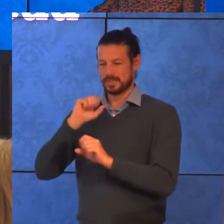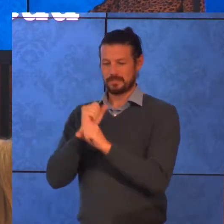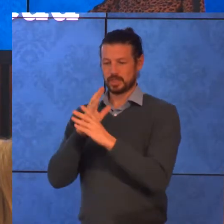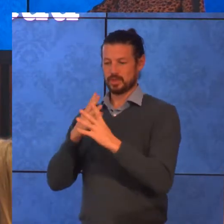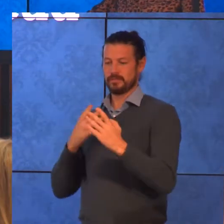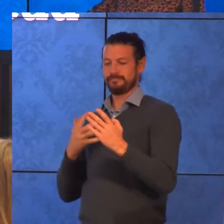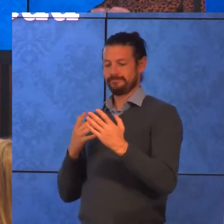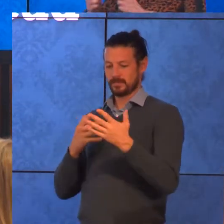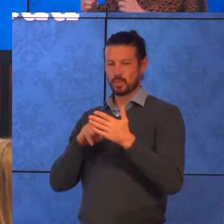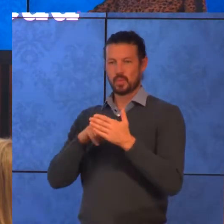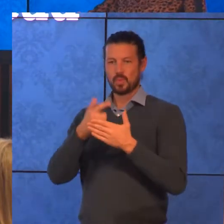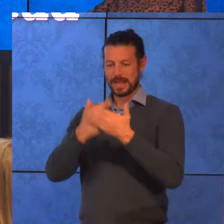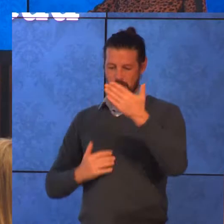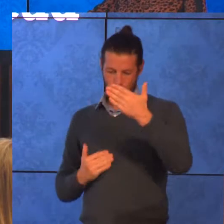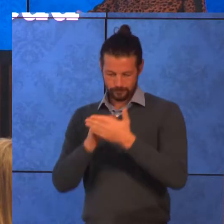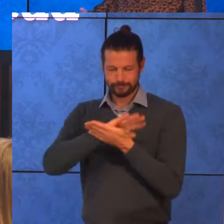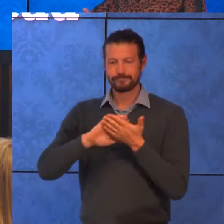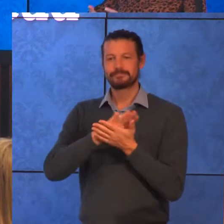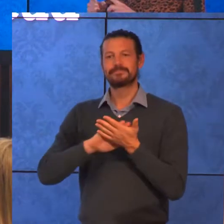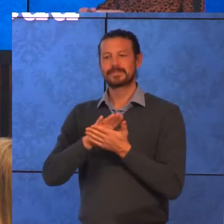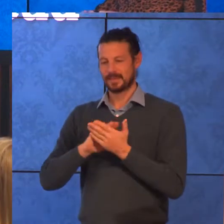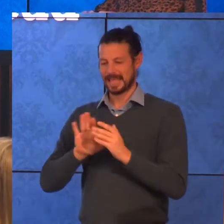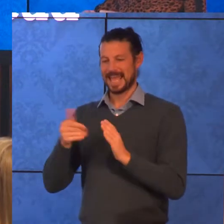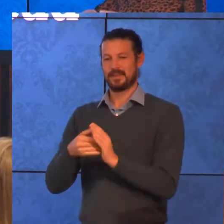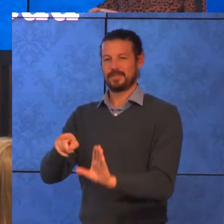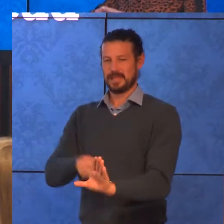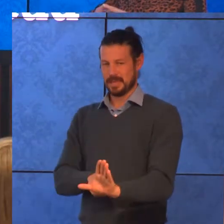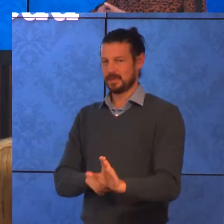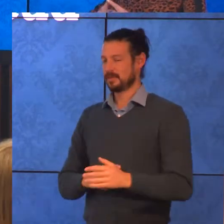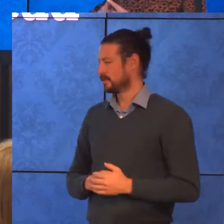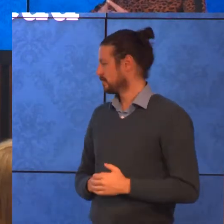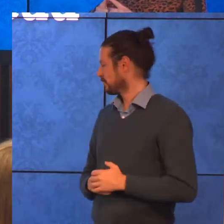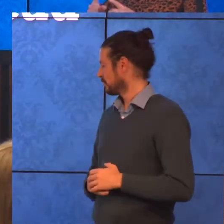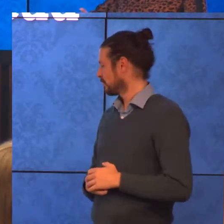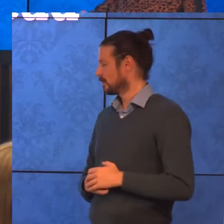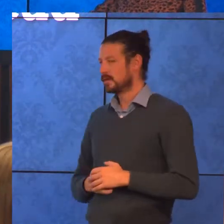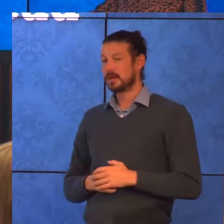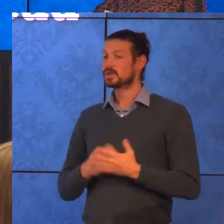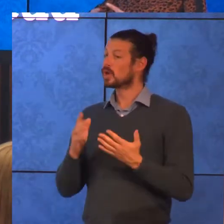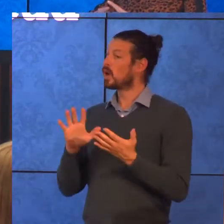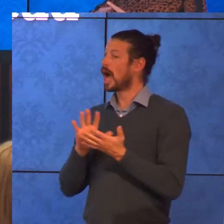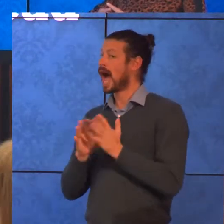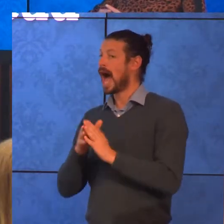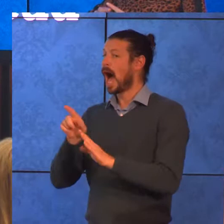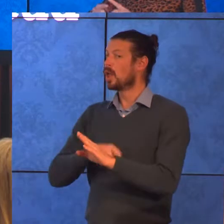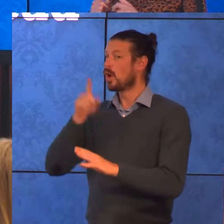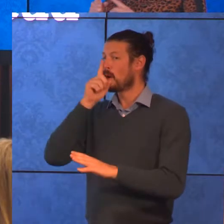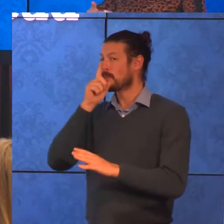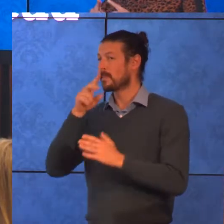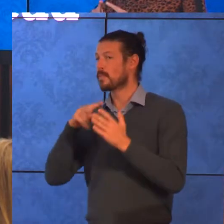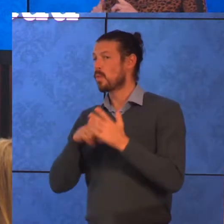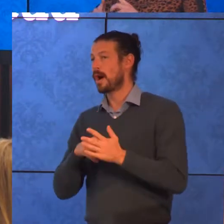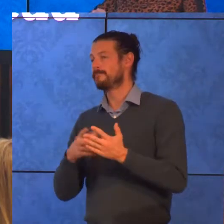the year within reasonable timeframes. So to answer the question about how long do people have to wait,